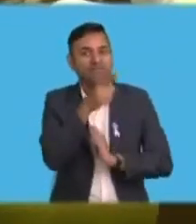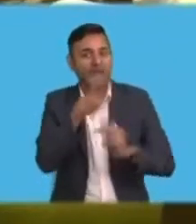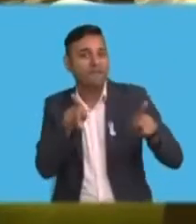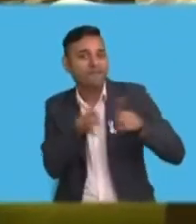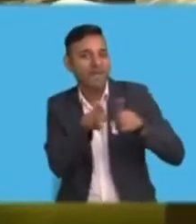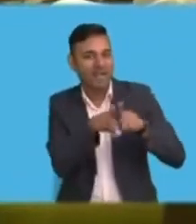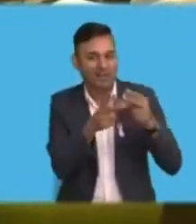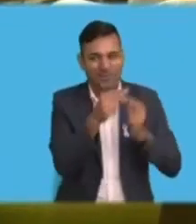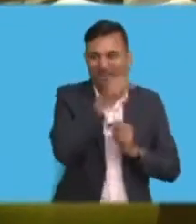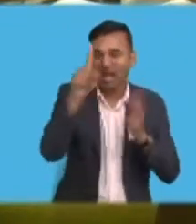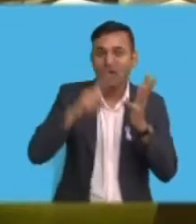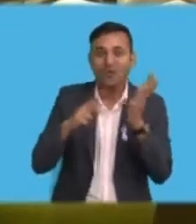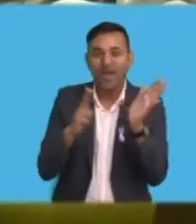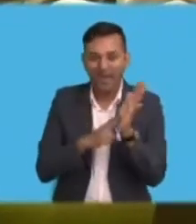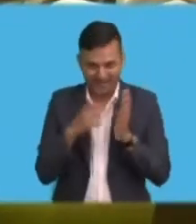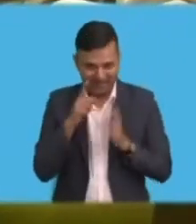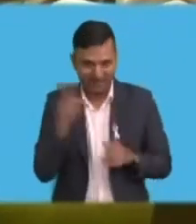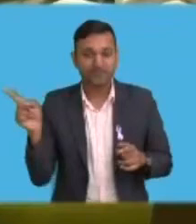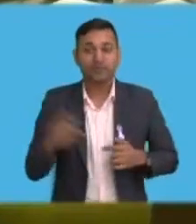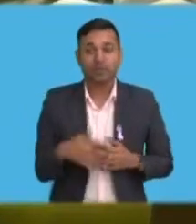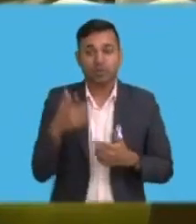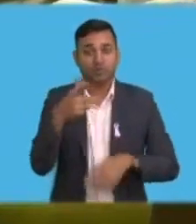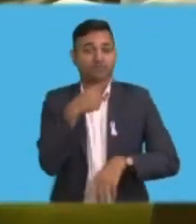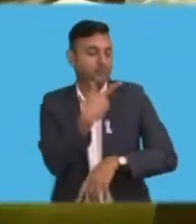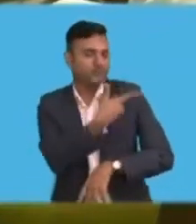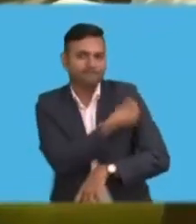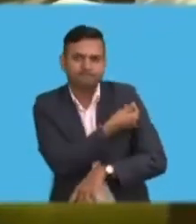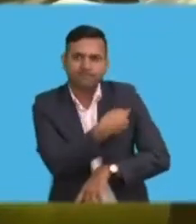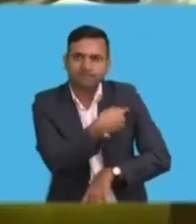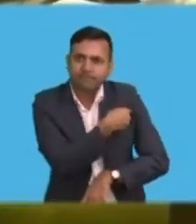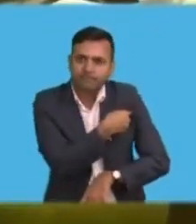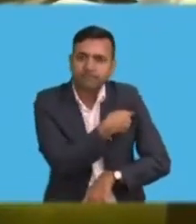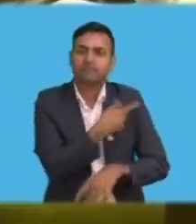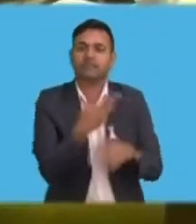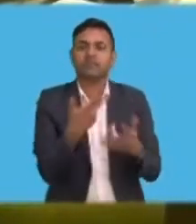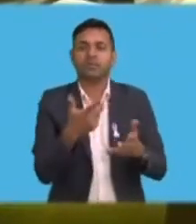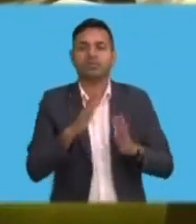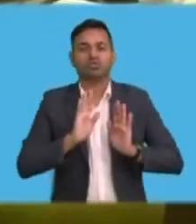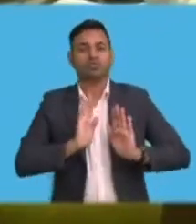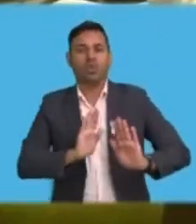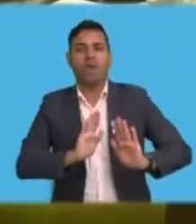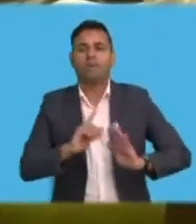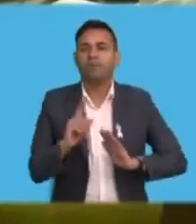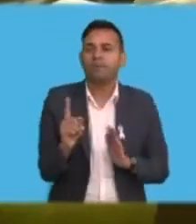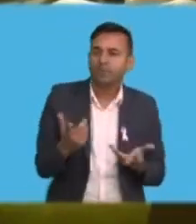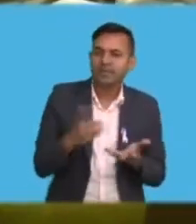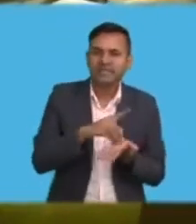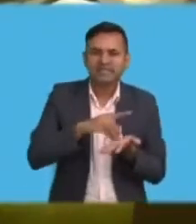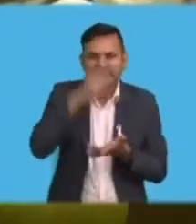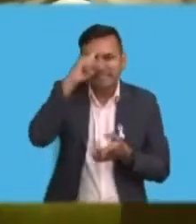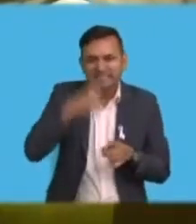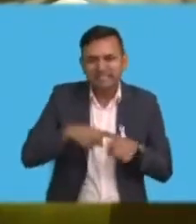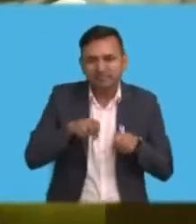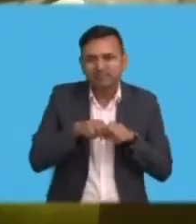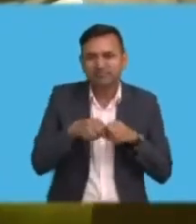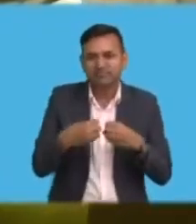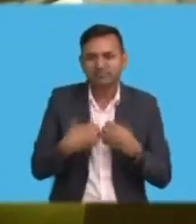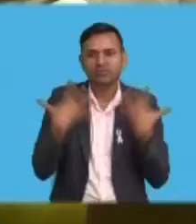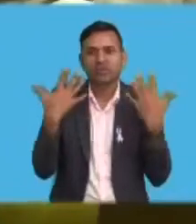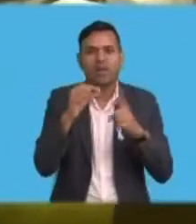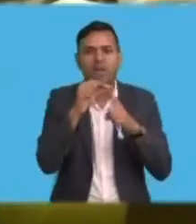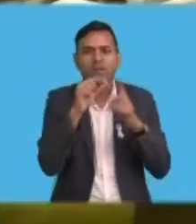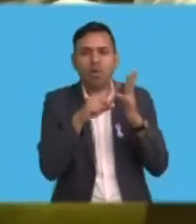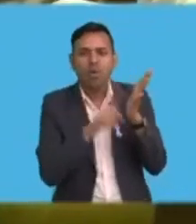program, we are able to ensure that fatal and often disabling diseases such as polio, measles, just to name a